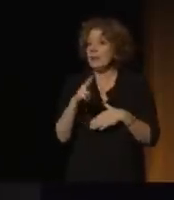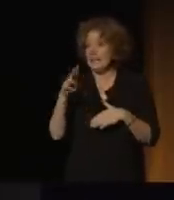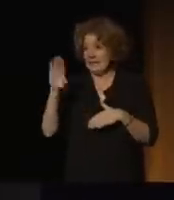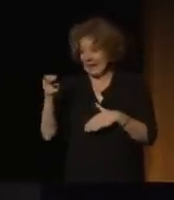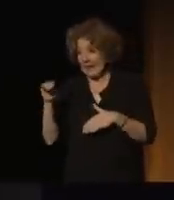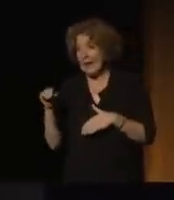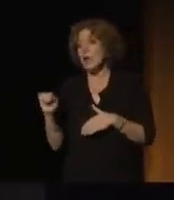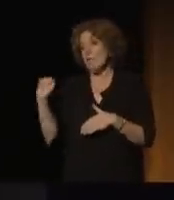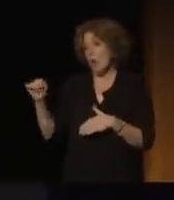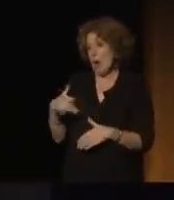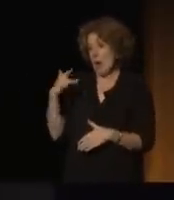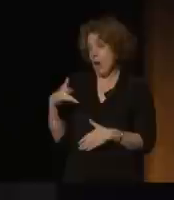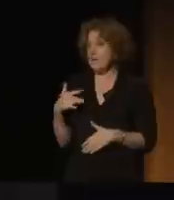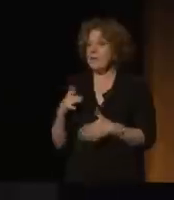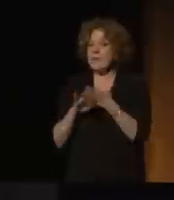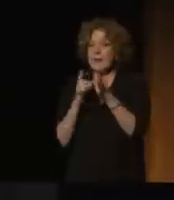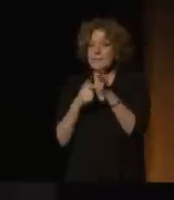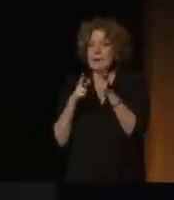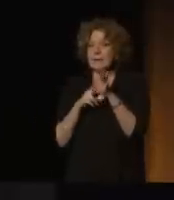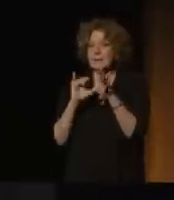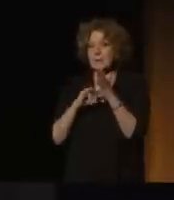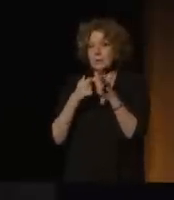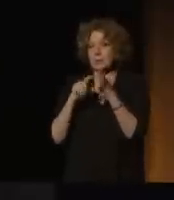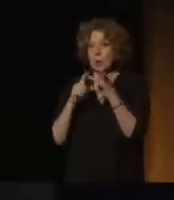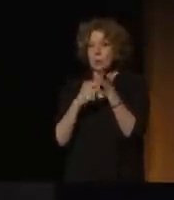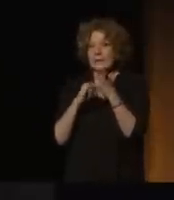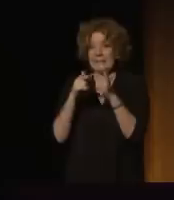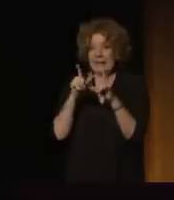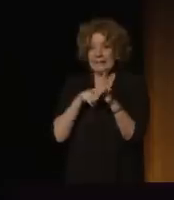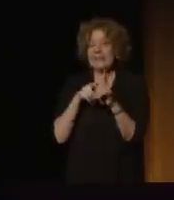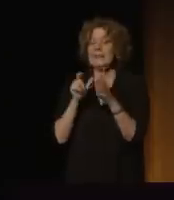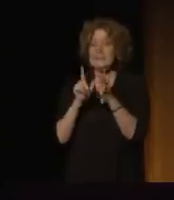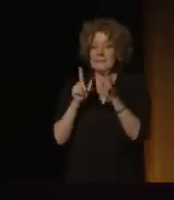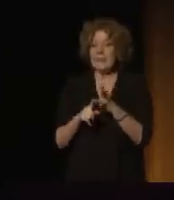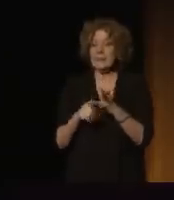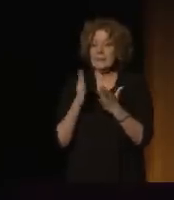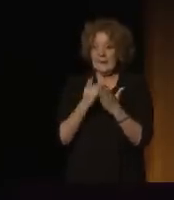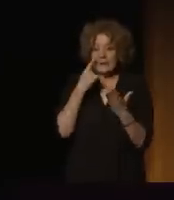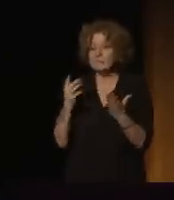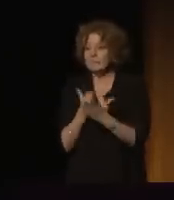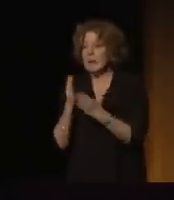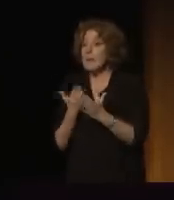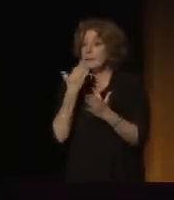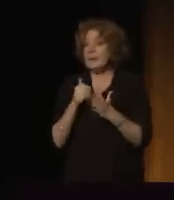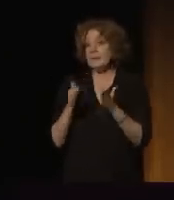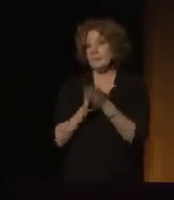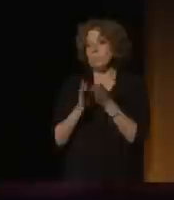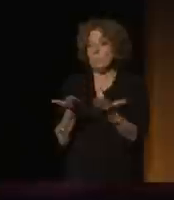you, look it up. It is really fantastic. So everyone, if we can please just welcome these three